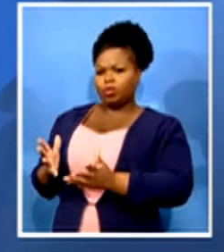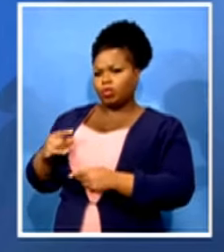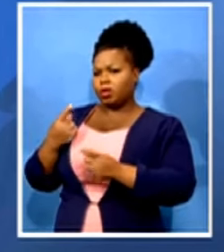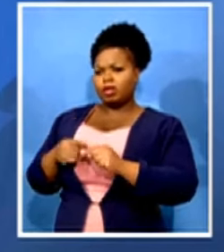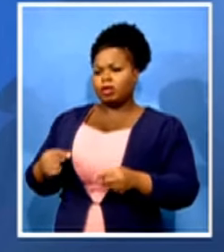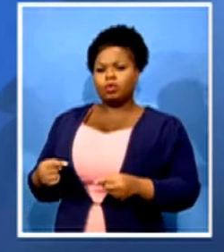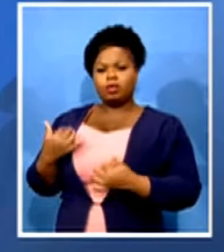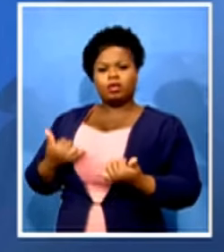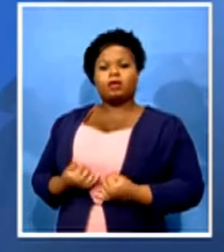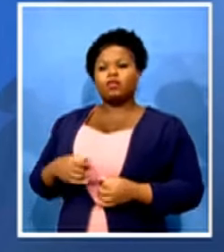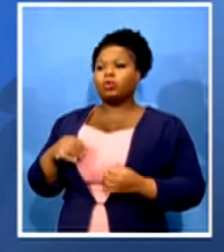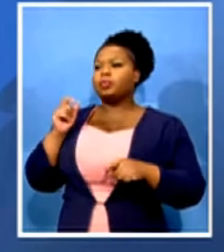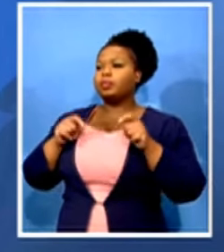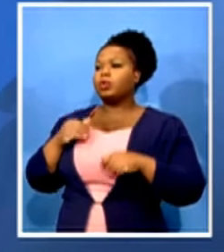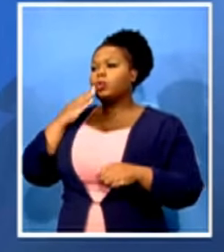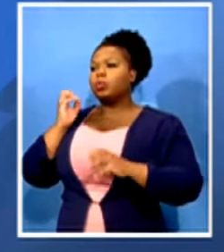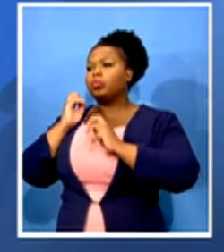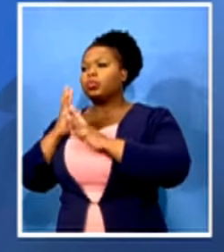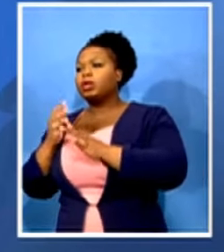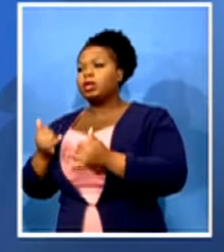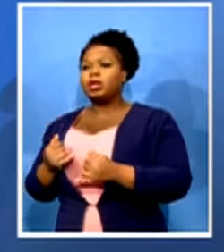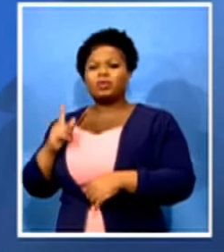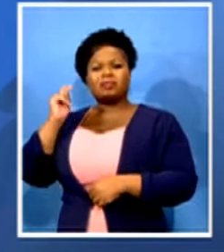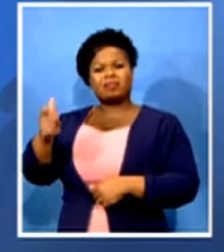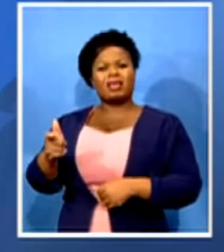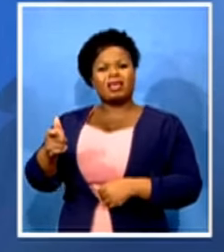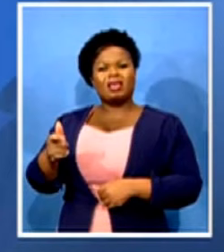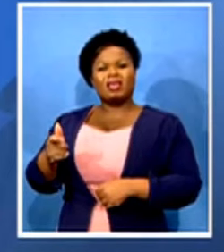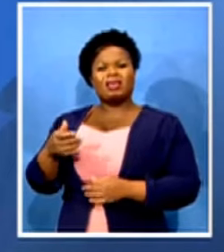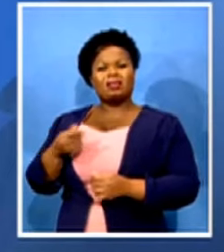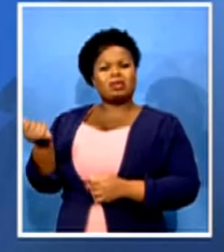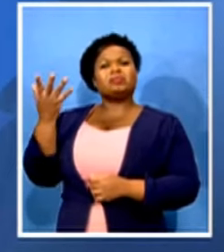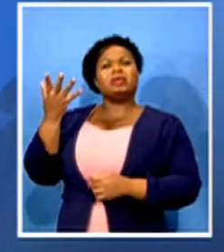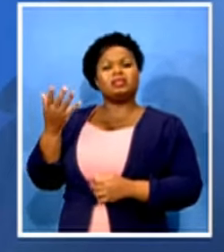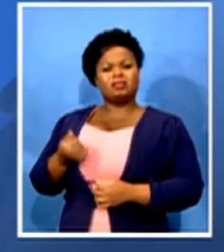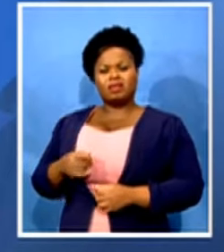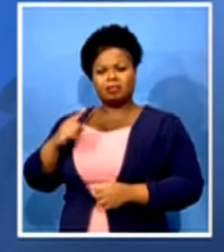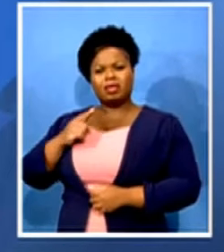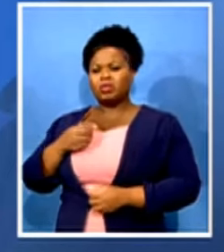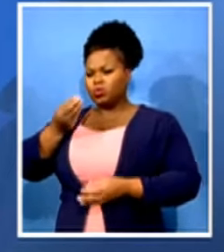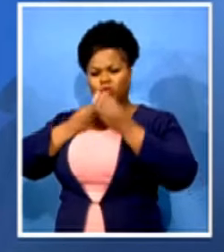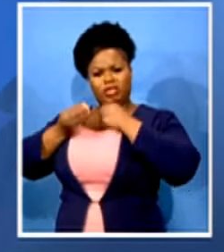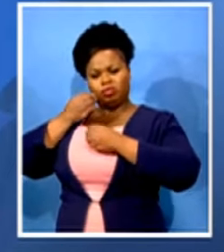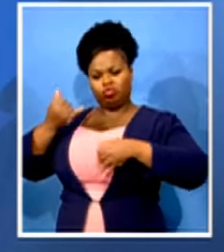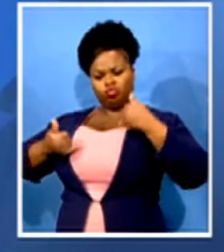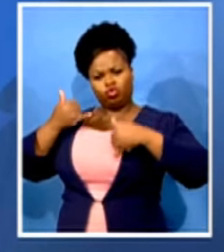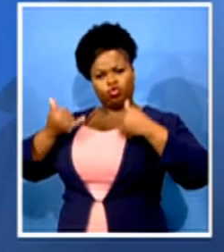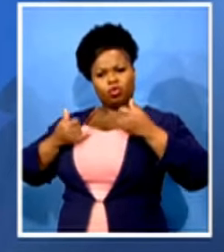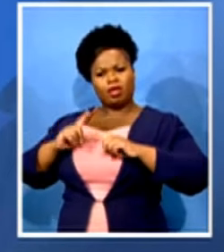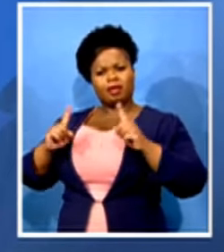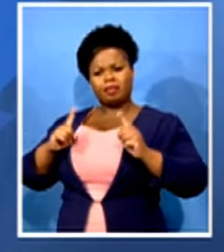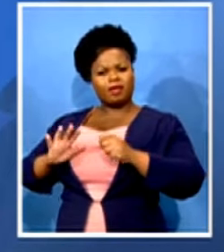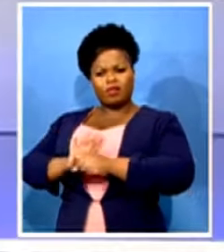establishments and are paying a high degree of money to come and eat and enjoy themselves in an environment that is very clinical.